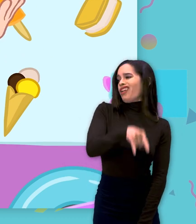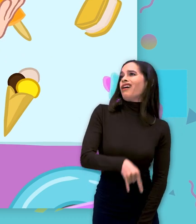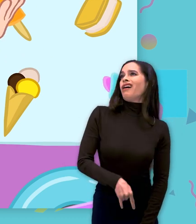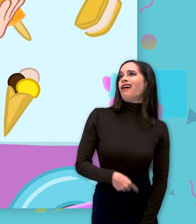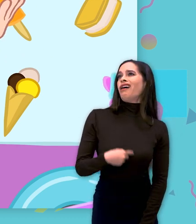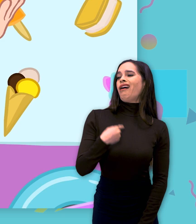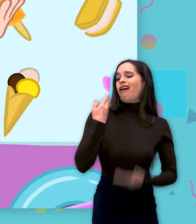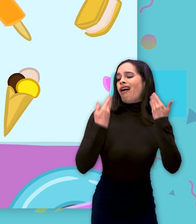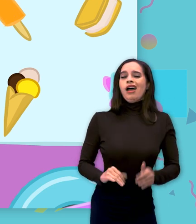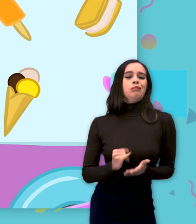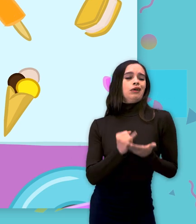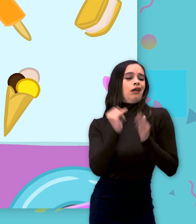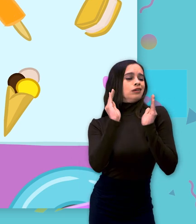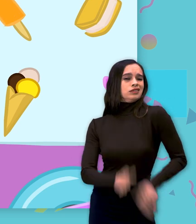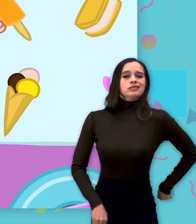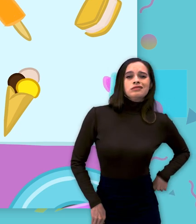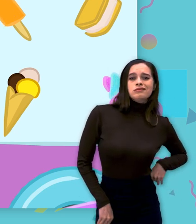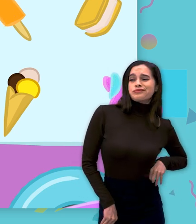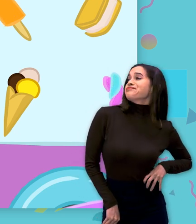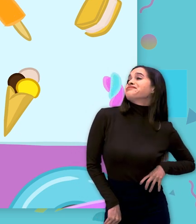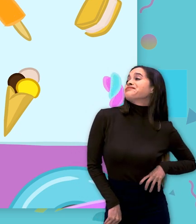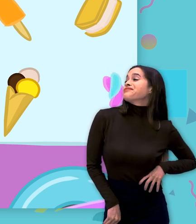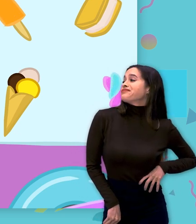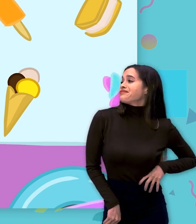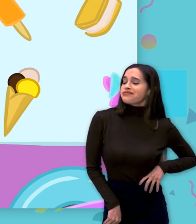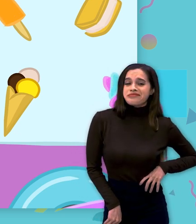I am an artist.